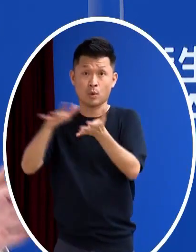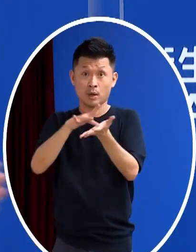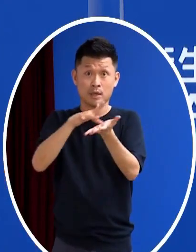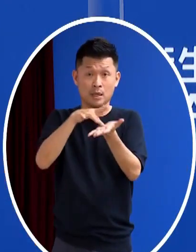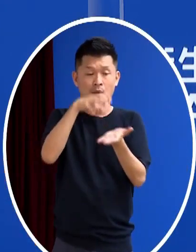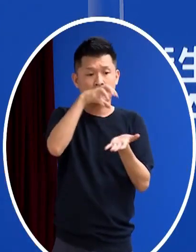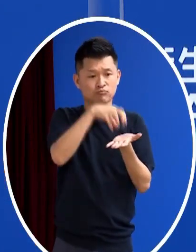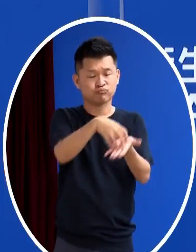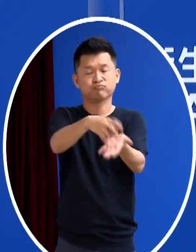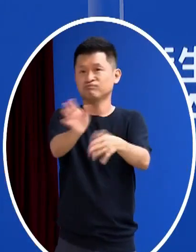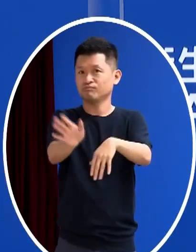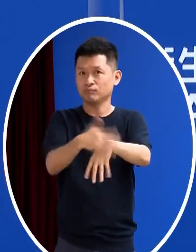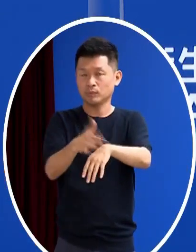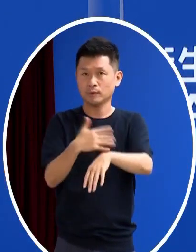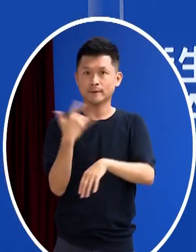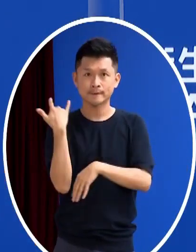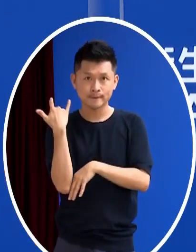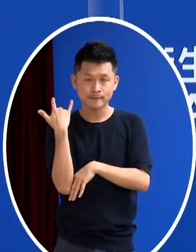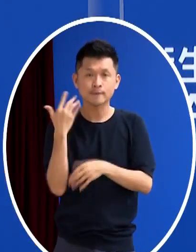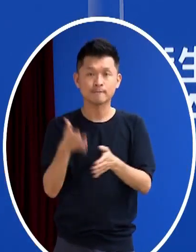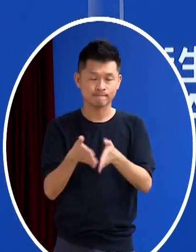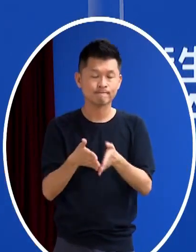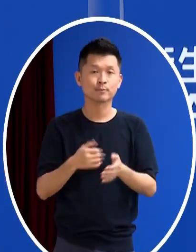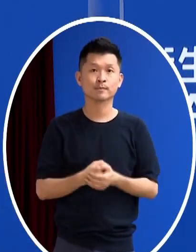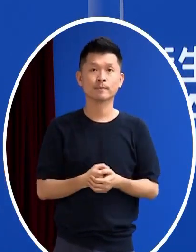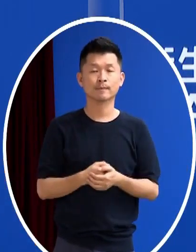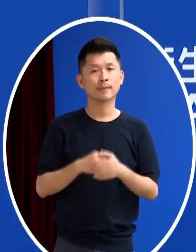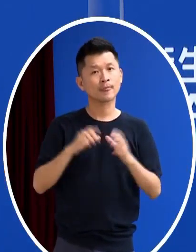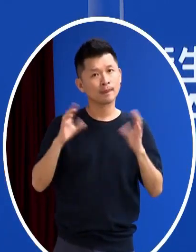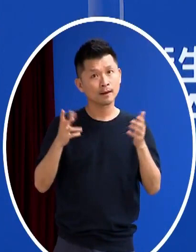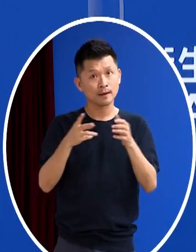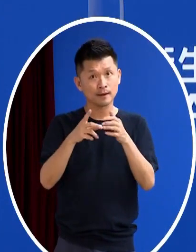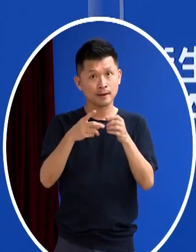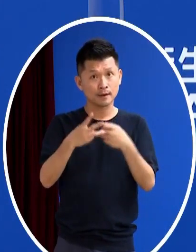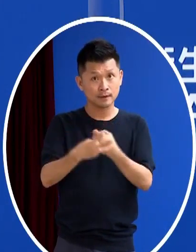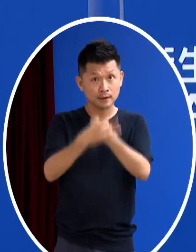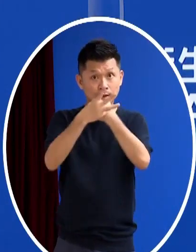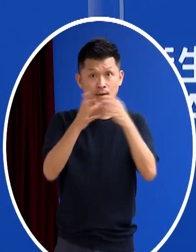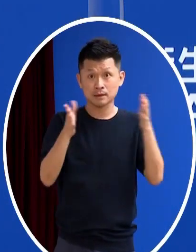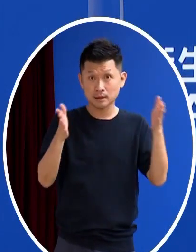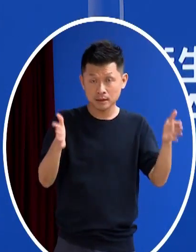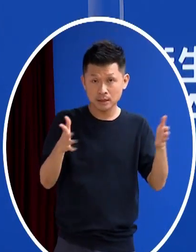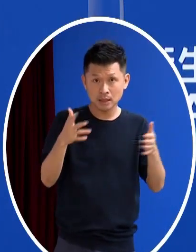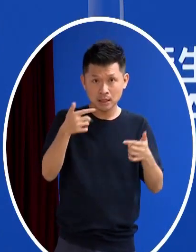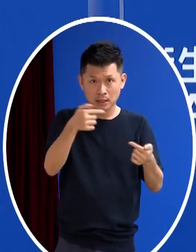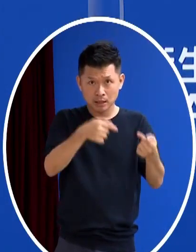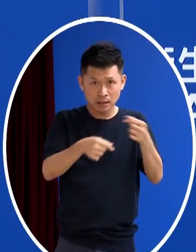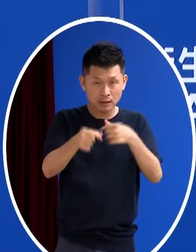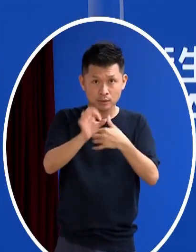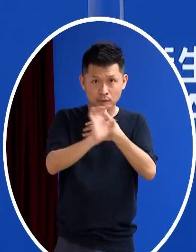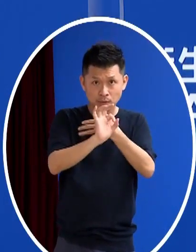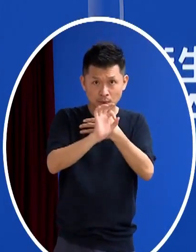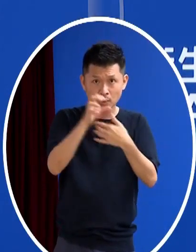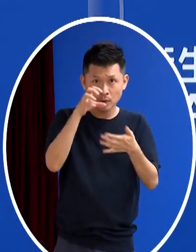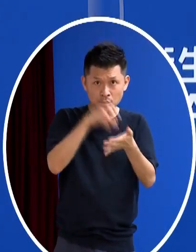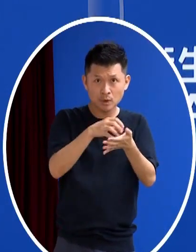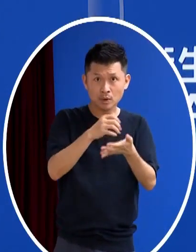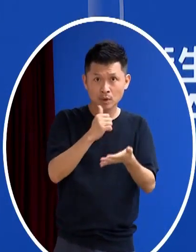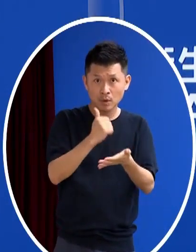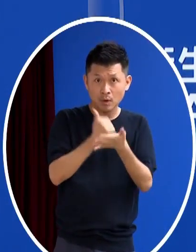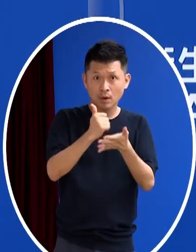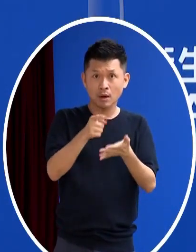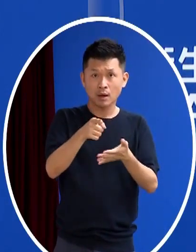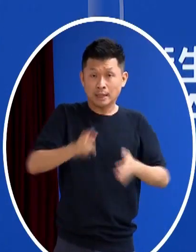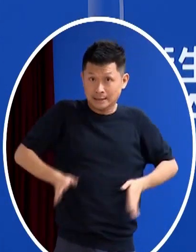the observation period hasn't ended, these countries will not approve the vaccine. At most, these countries will authorize vaccines for emergency